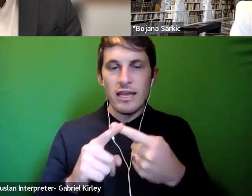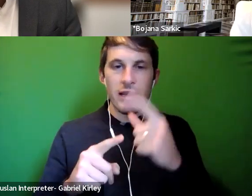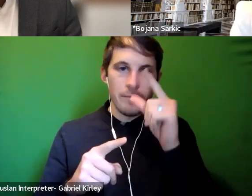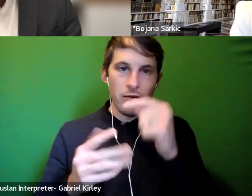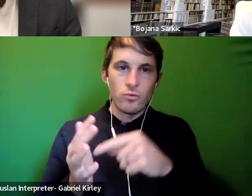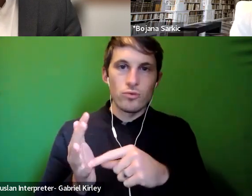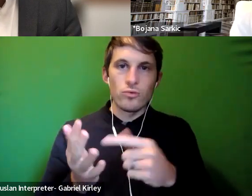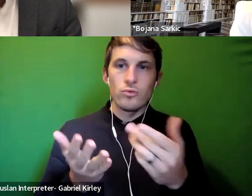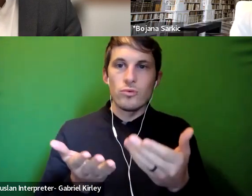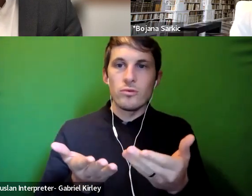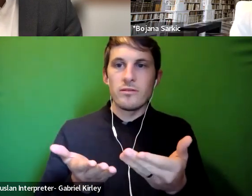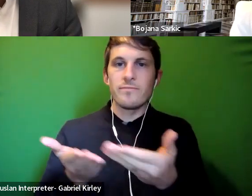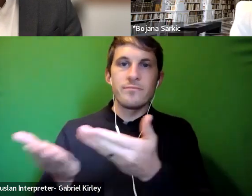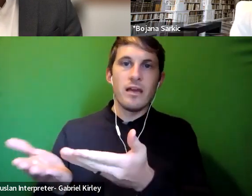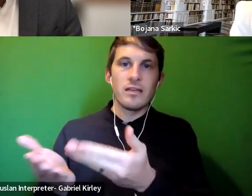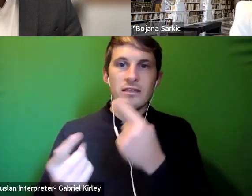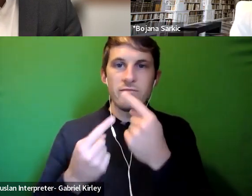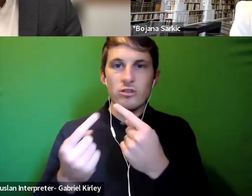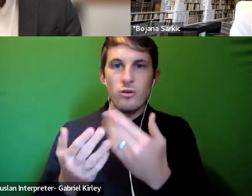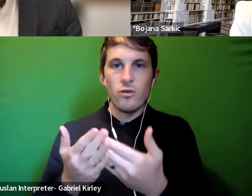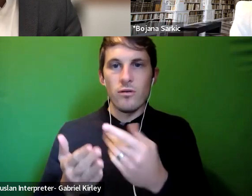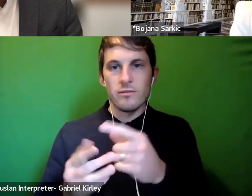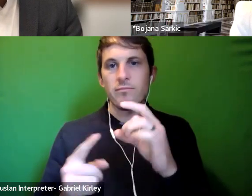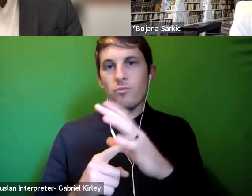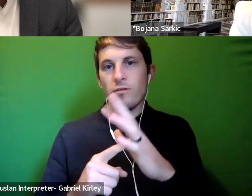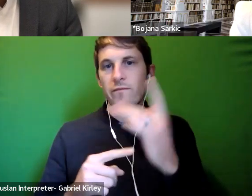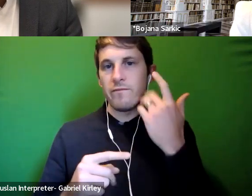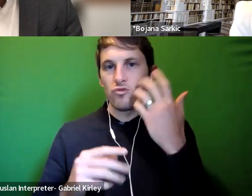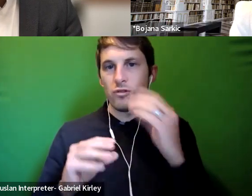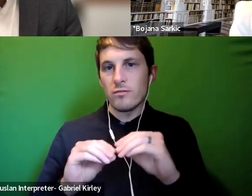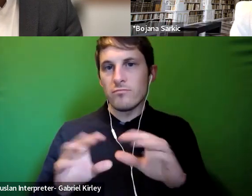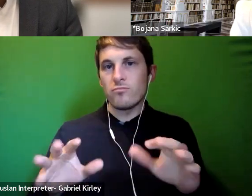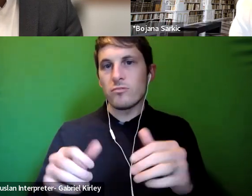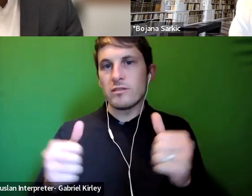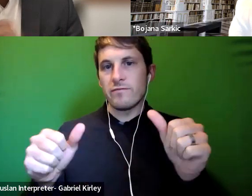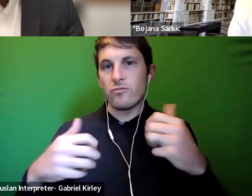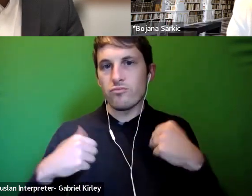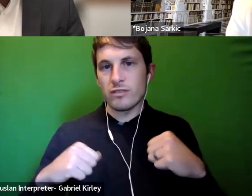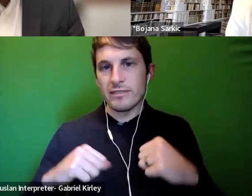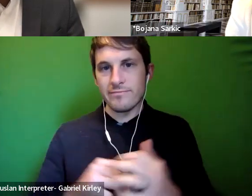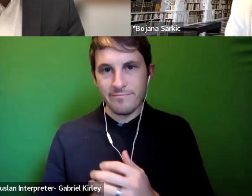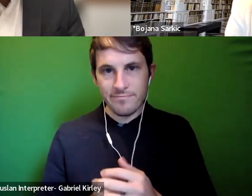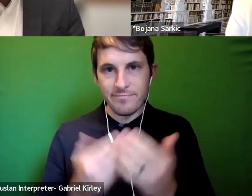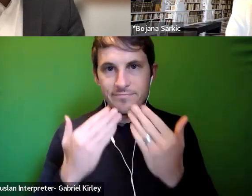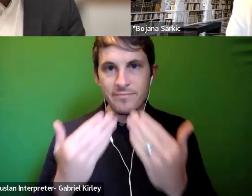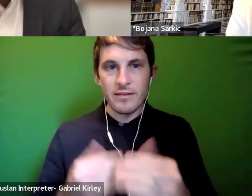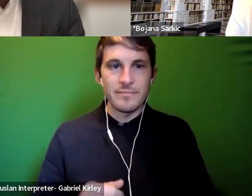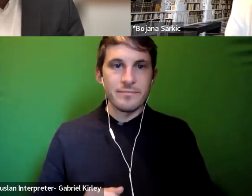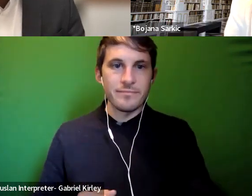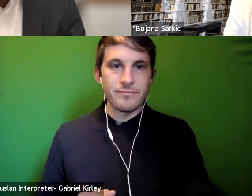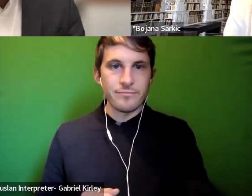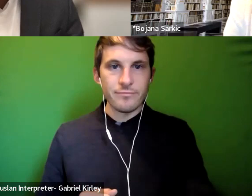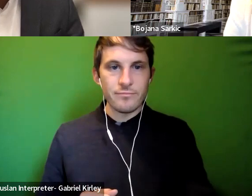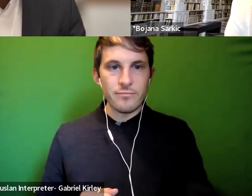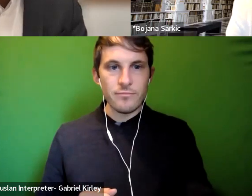on to their future employment is critical for their future practice in audiology. Thank you. Thank